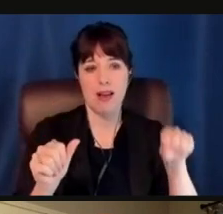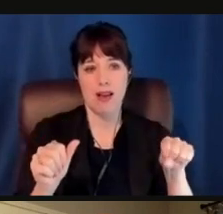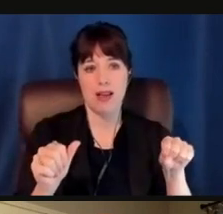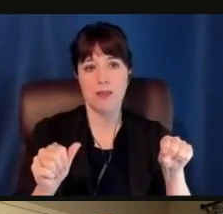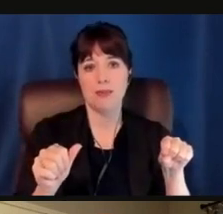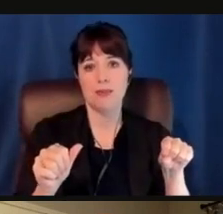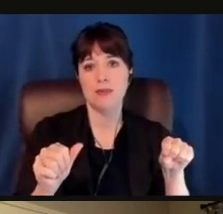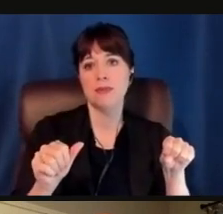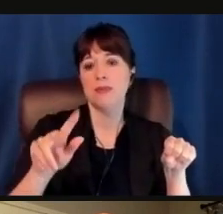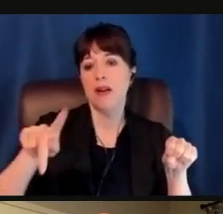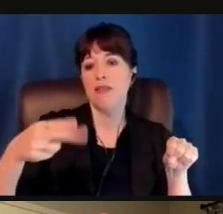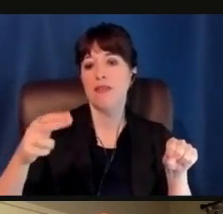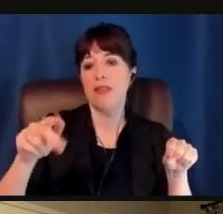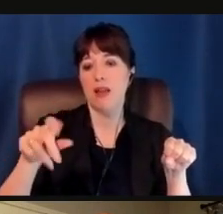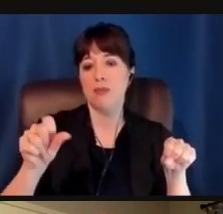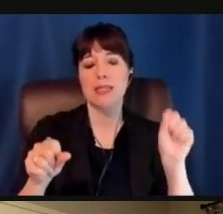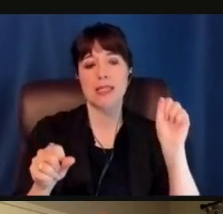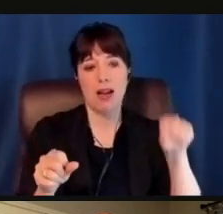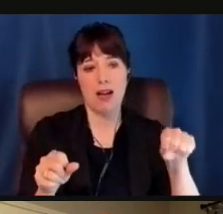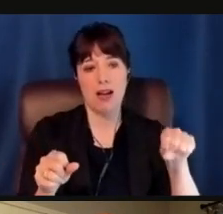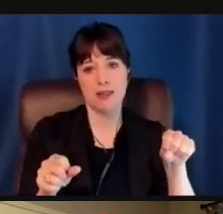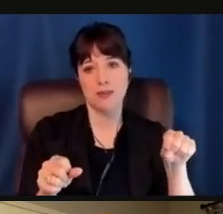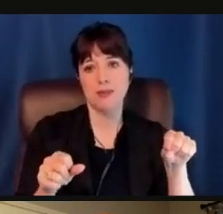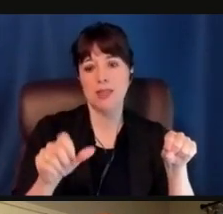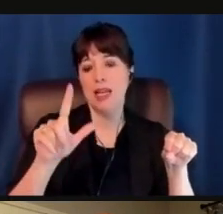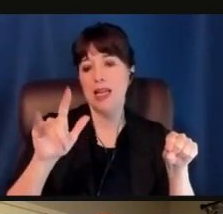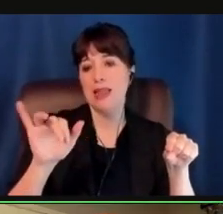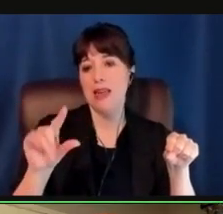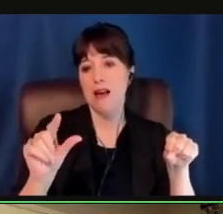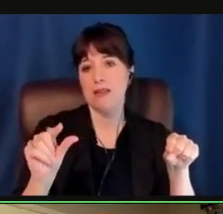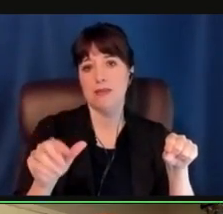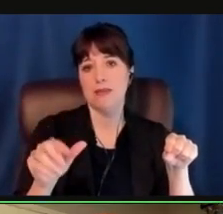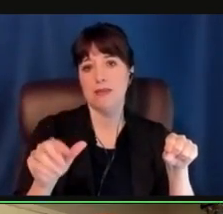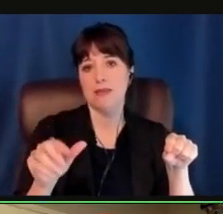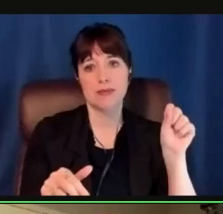Board Member Phillips. Aye. Board Member Leung.